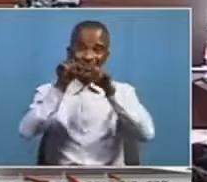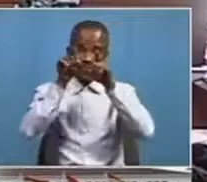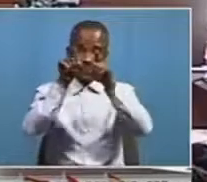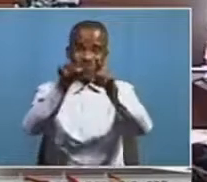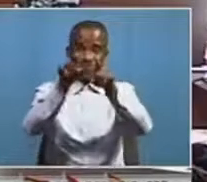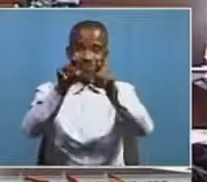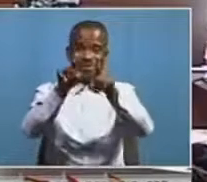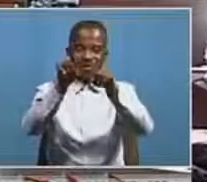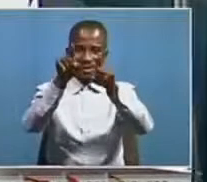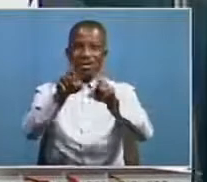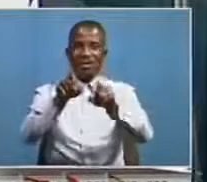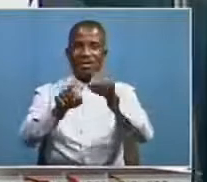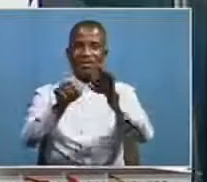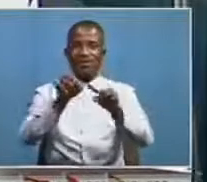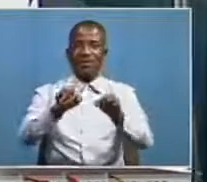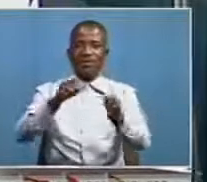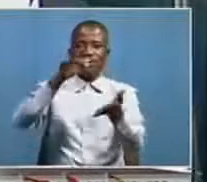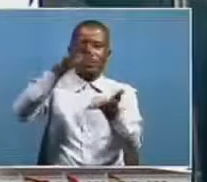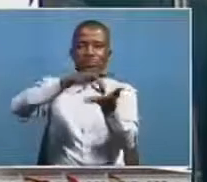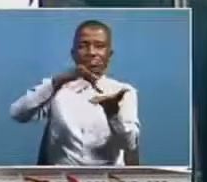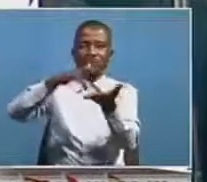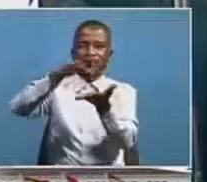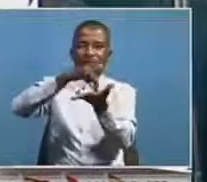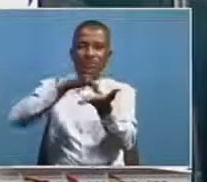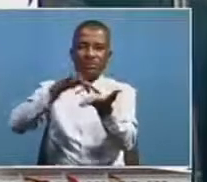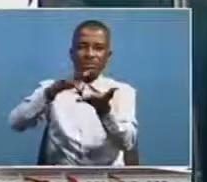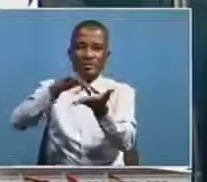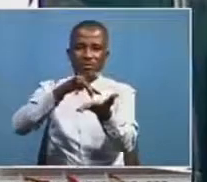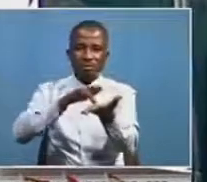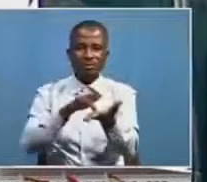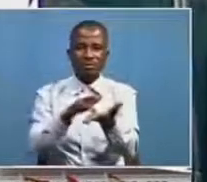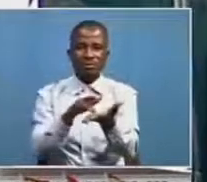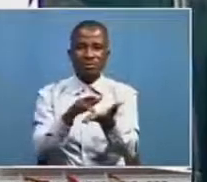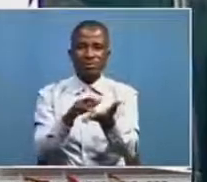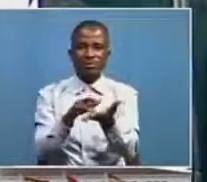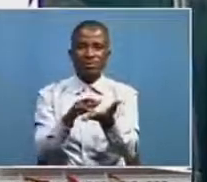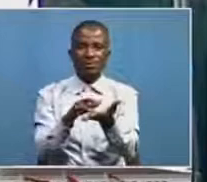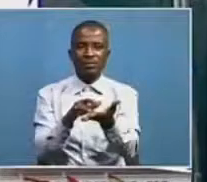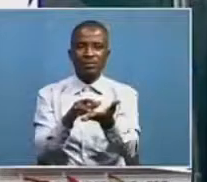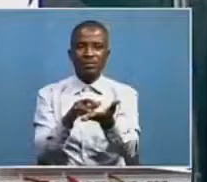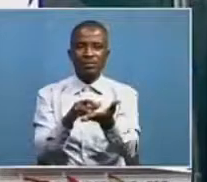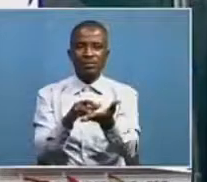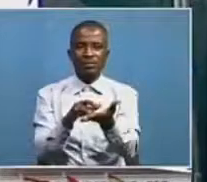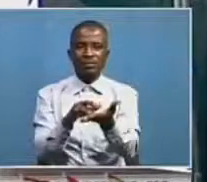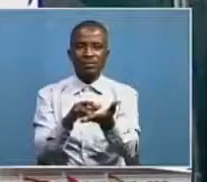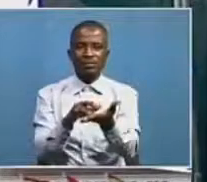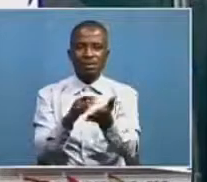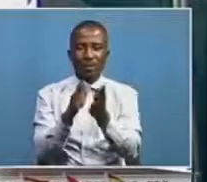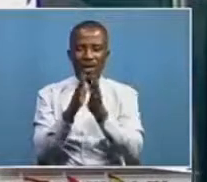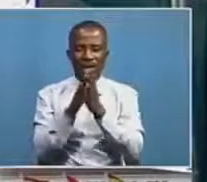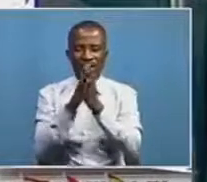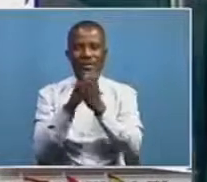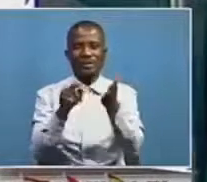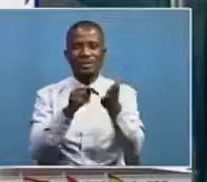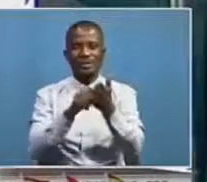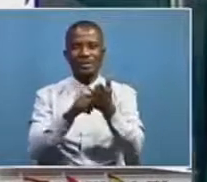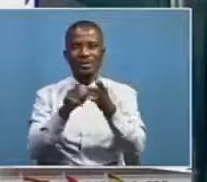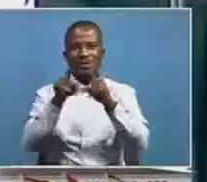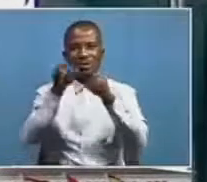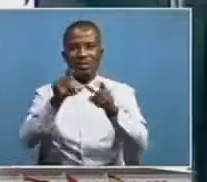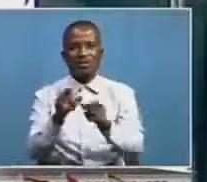that if you do a sum of these valid votes, it goes on. By court, you asked this question about